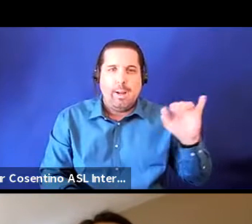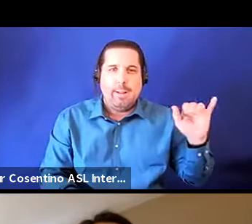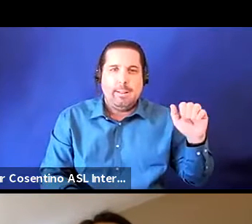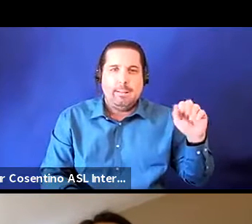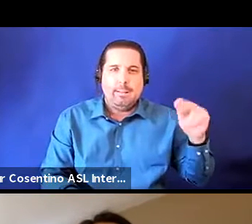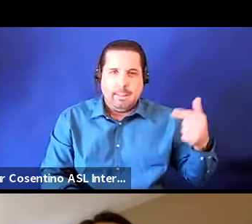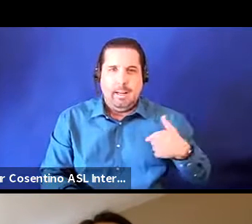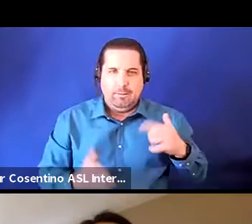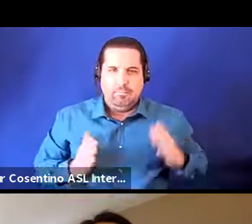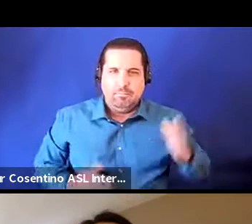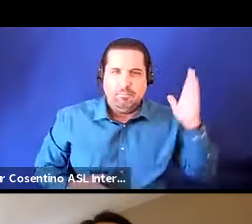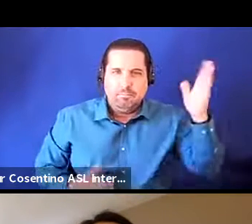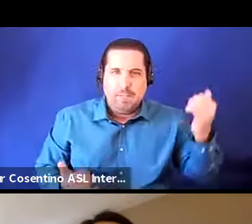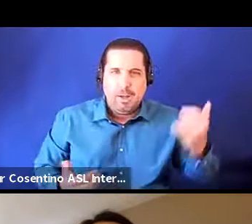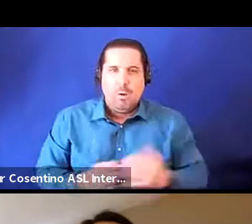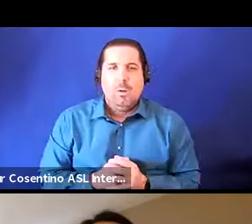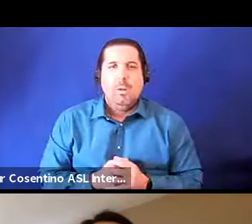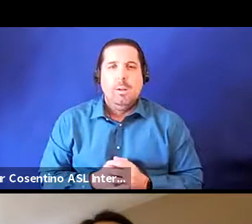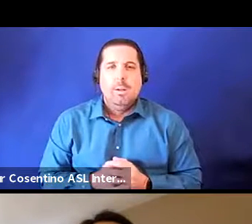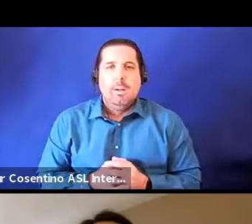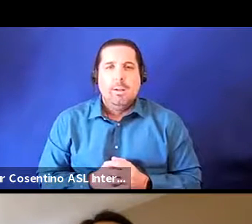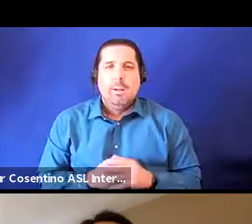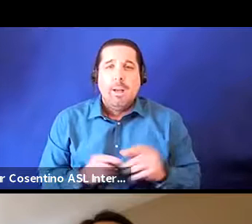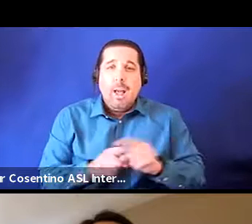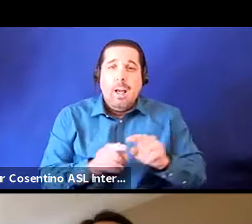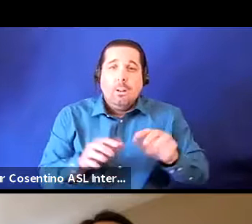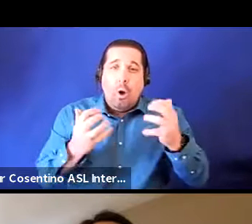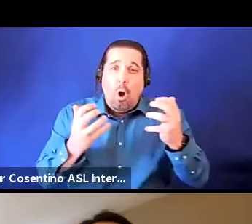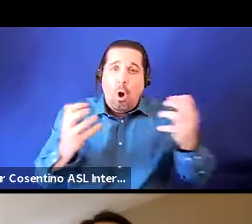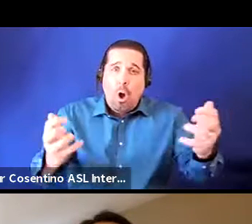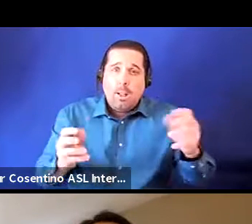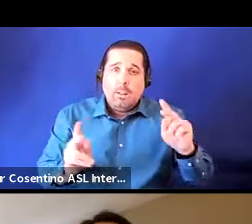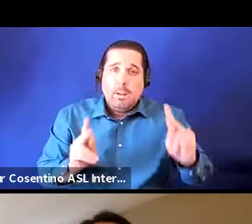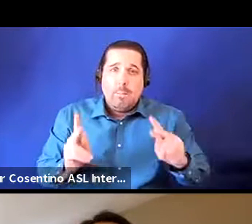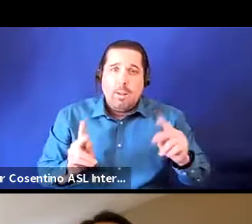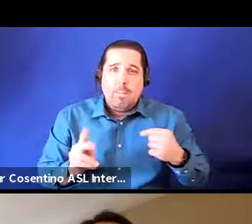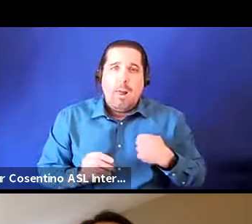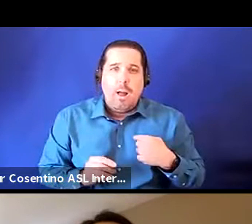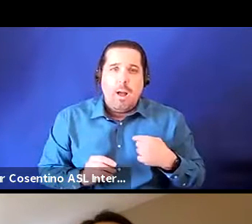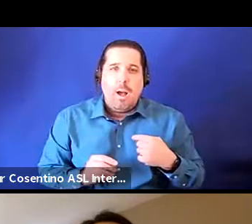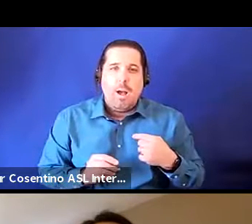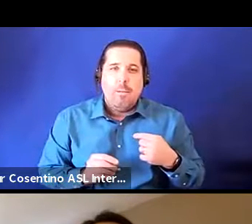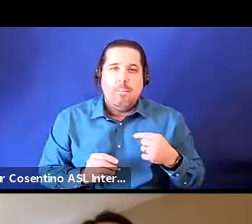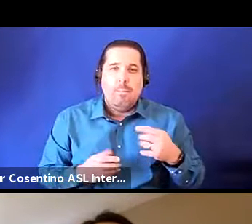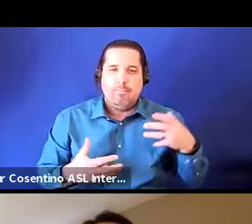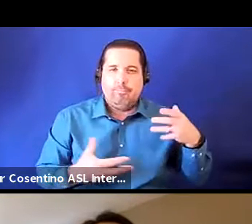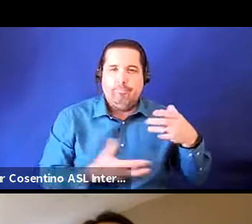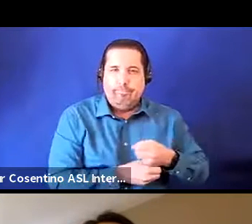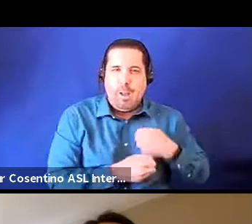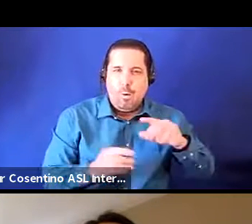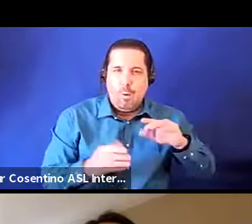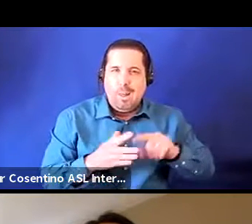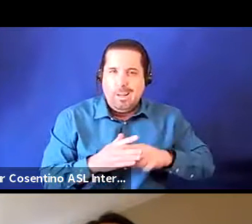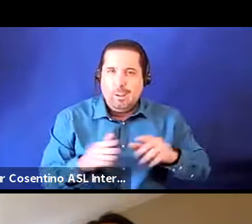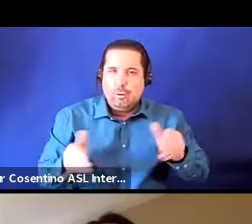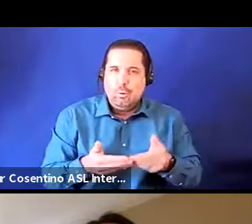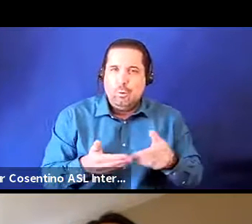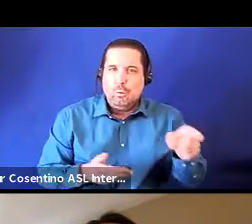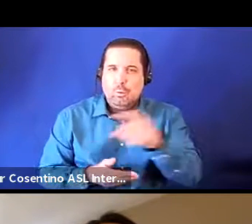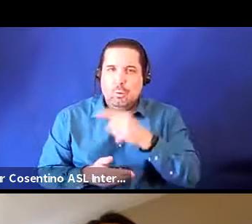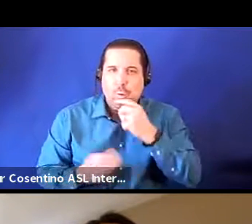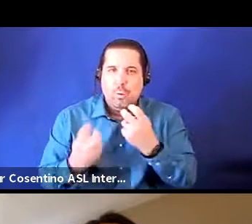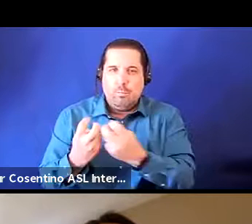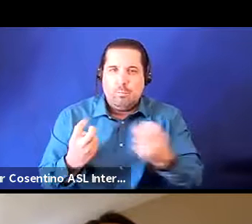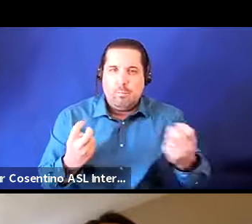So I think as audience people, I'm wrapping up and I'm gonna introduce the panel really soon. I would ask